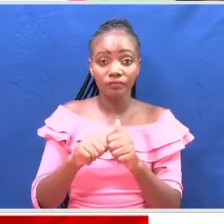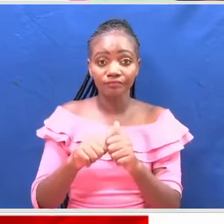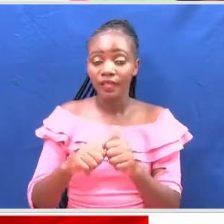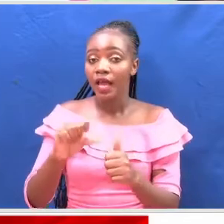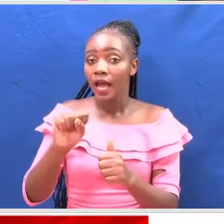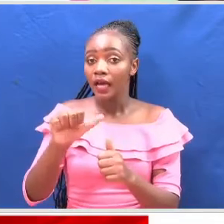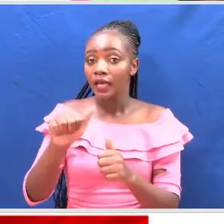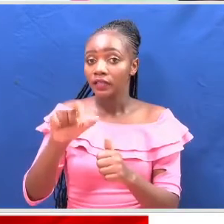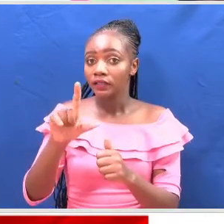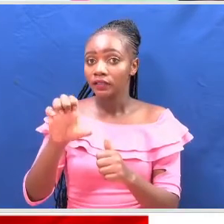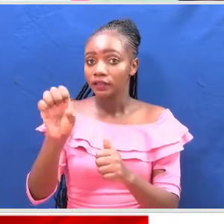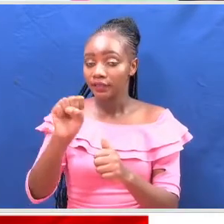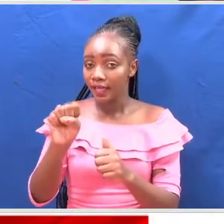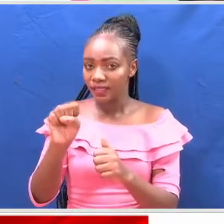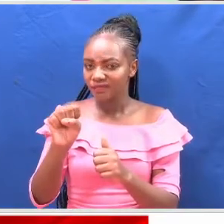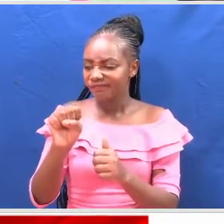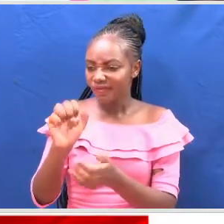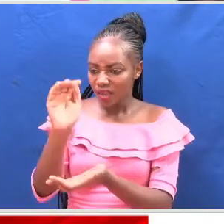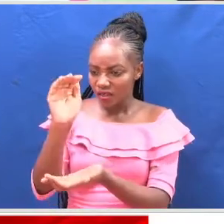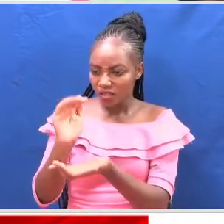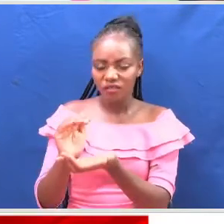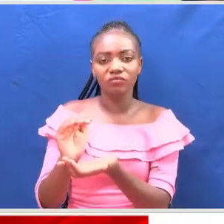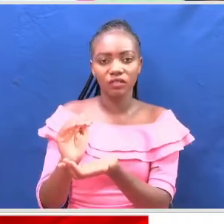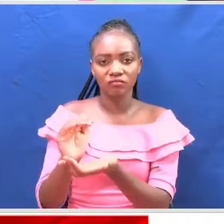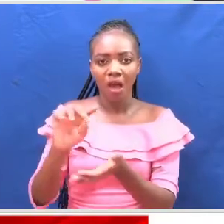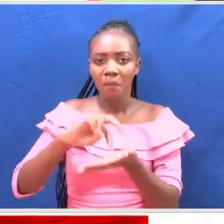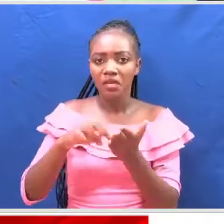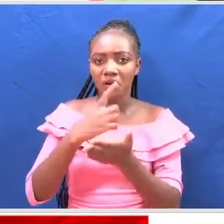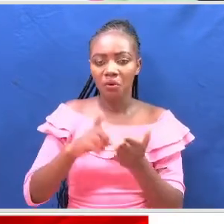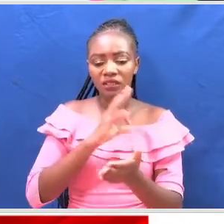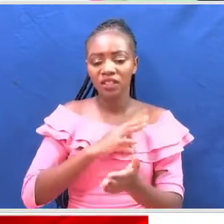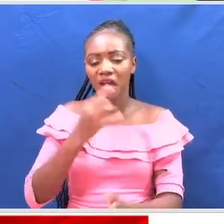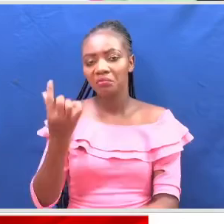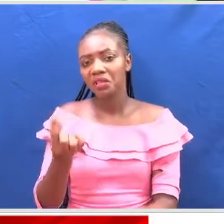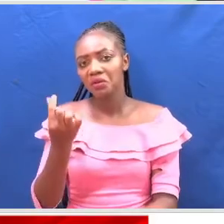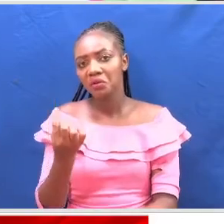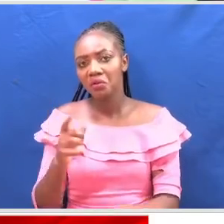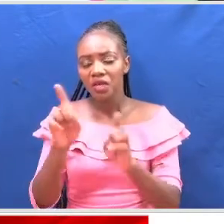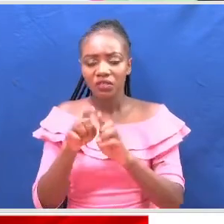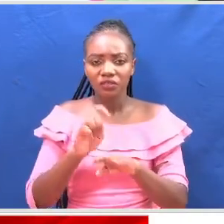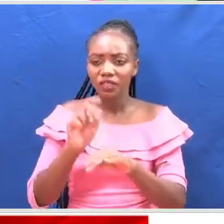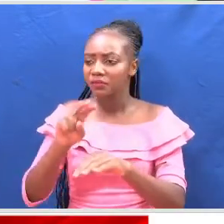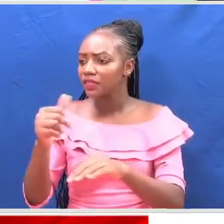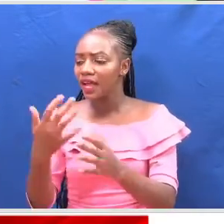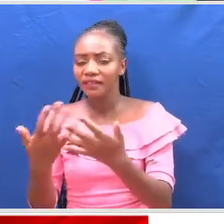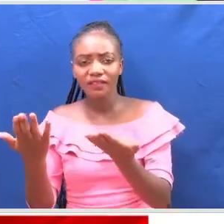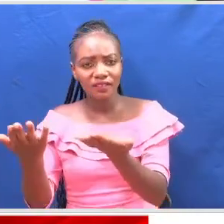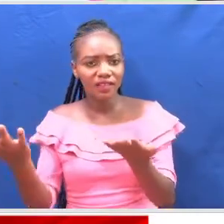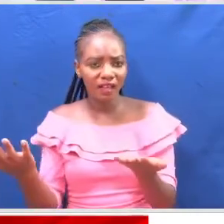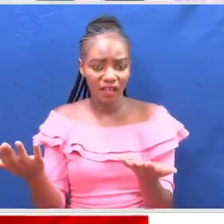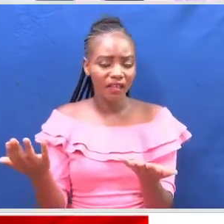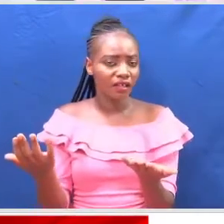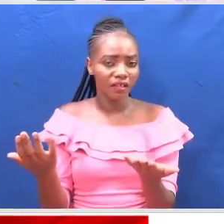So sales ikiwa chini, hata faida inakuwa tu chini. Ukiona hata kwa vitu kama hizi za kuja, bado hazikuwa